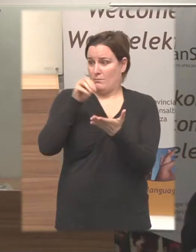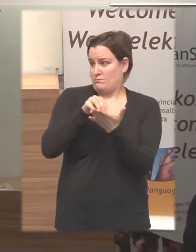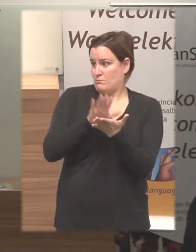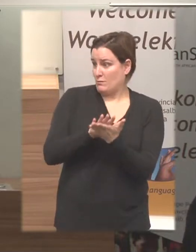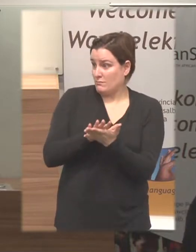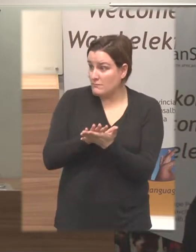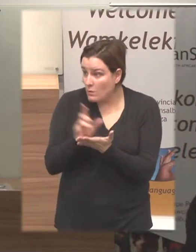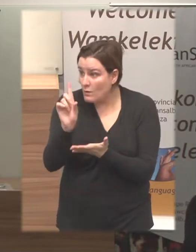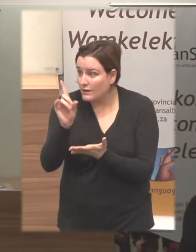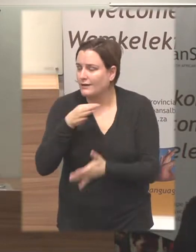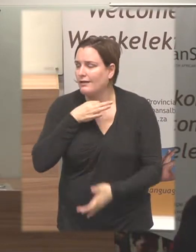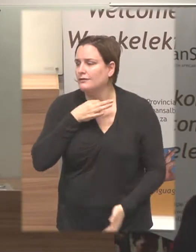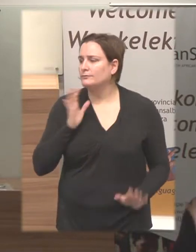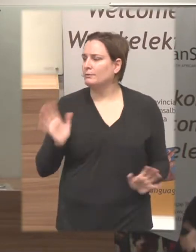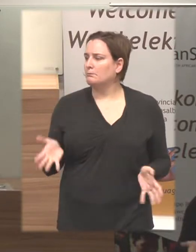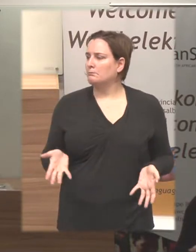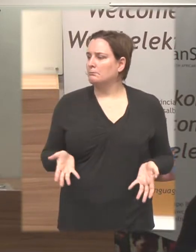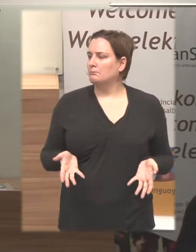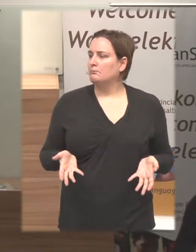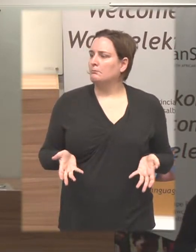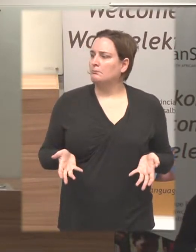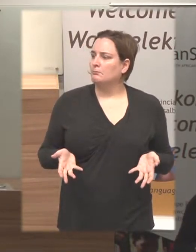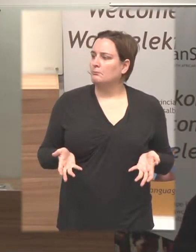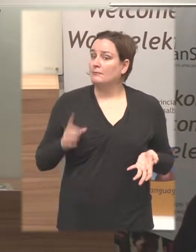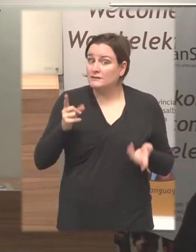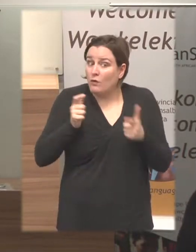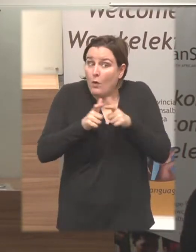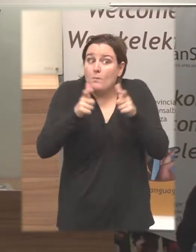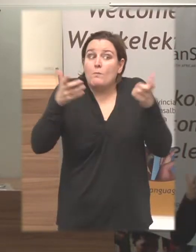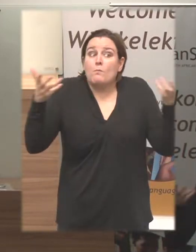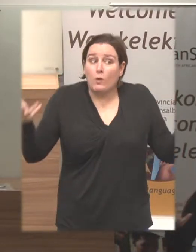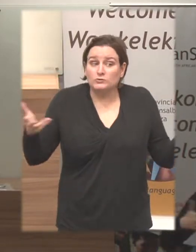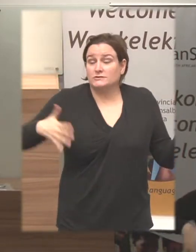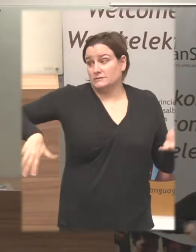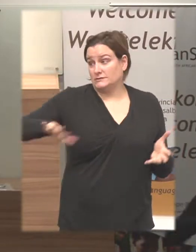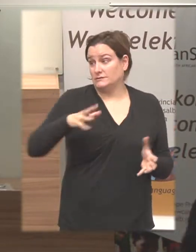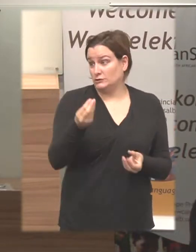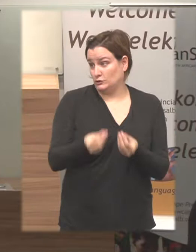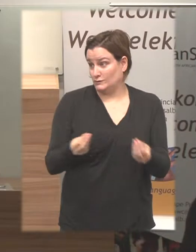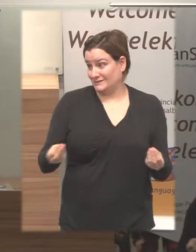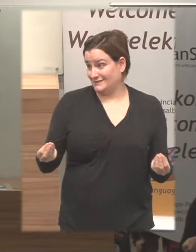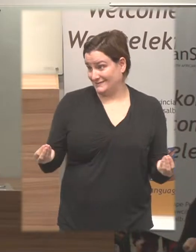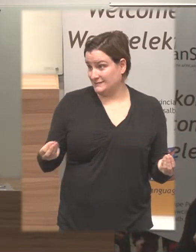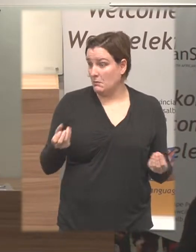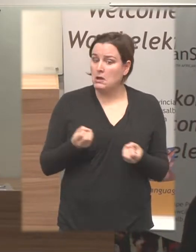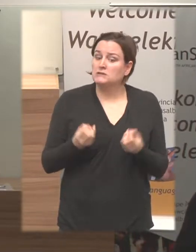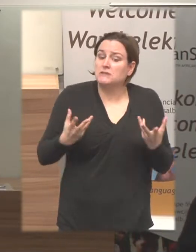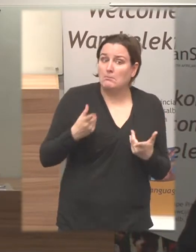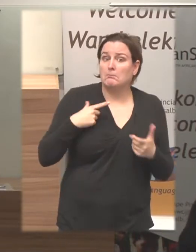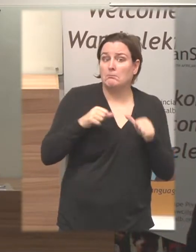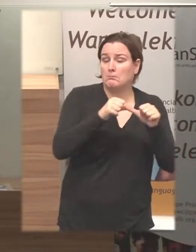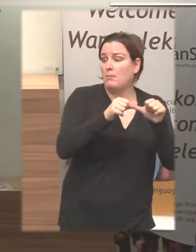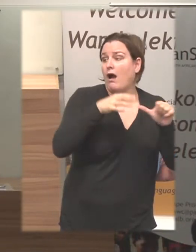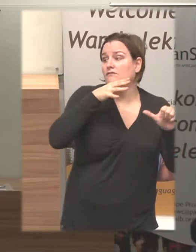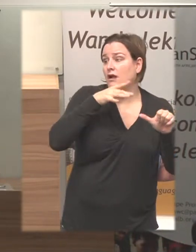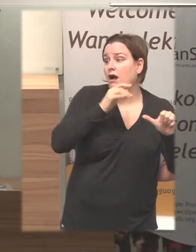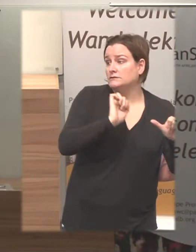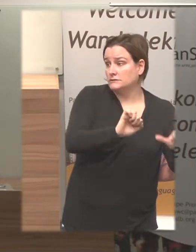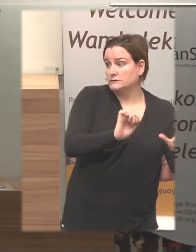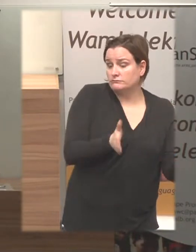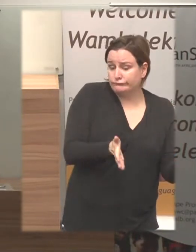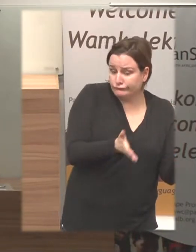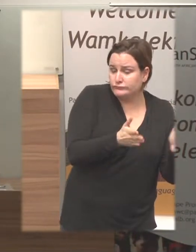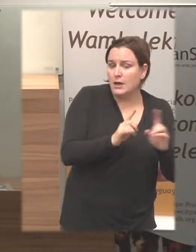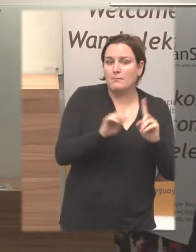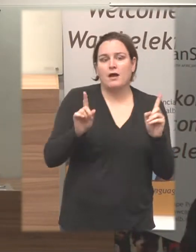in English. That's the case for the majority of our learners. There are also some learners who continue on with Afrikaans, but it's either